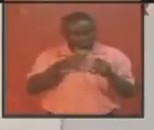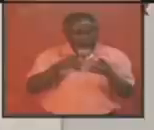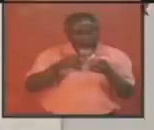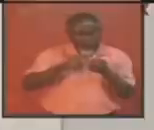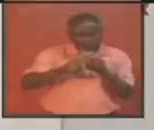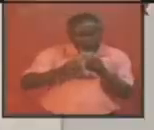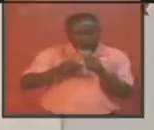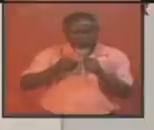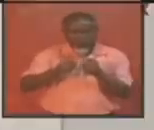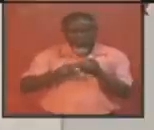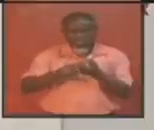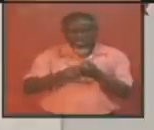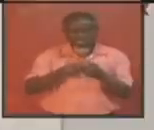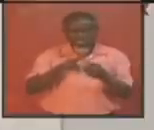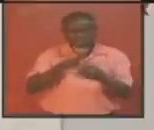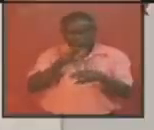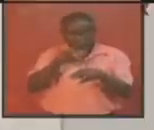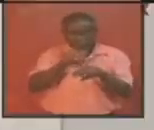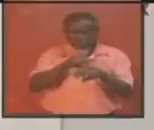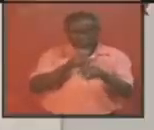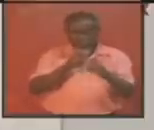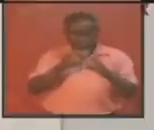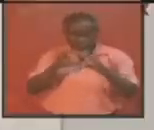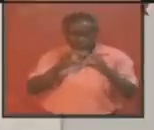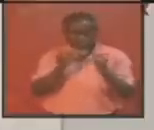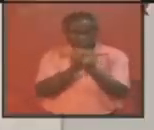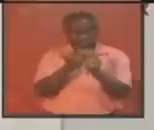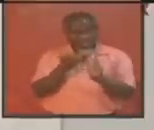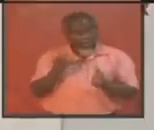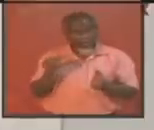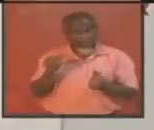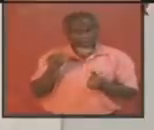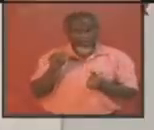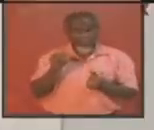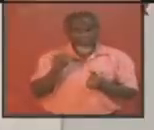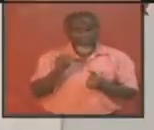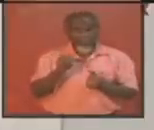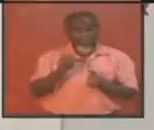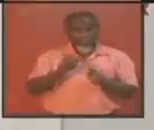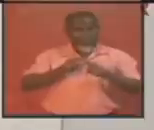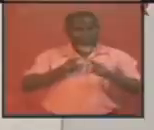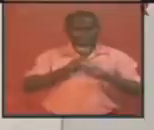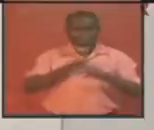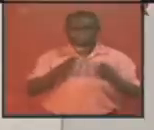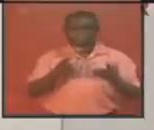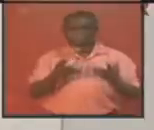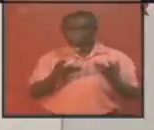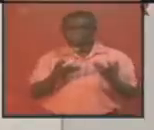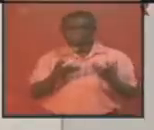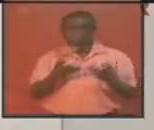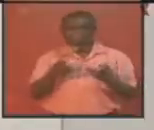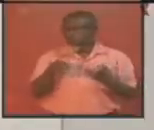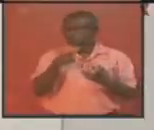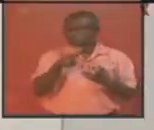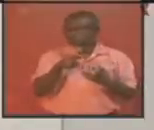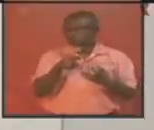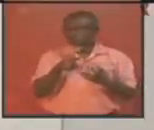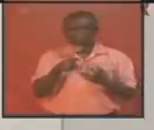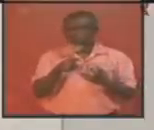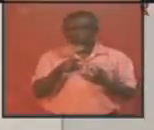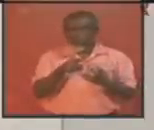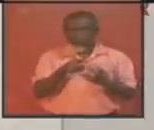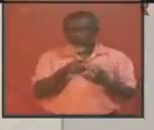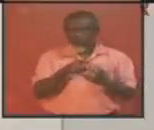sign of the strengthening regional integration. But again, I don't want the issue of the gift of